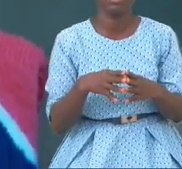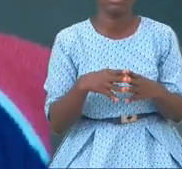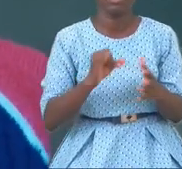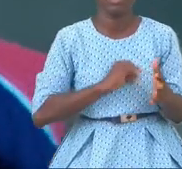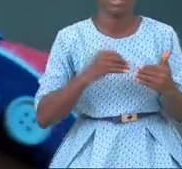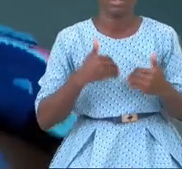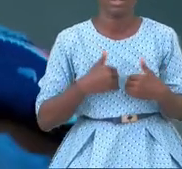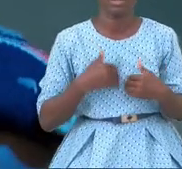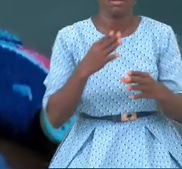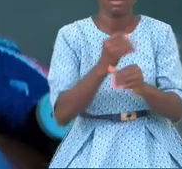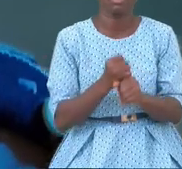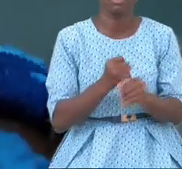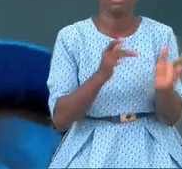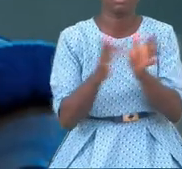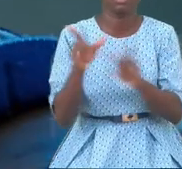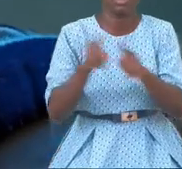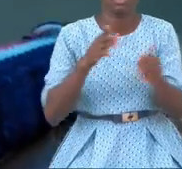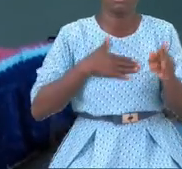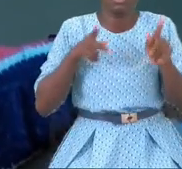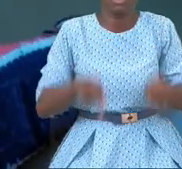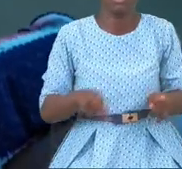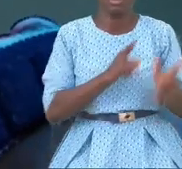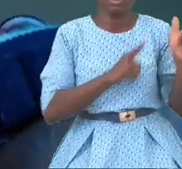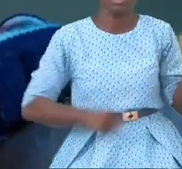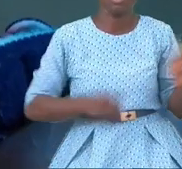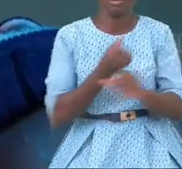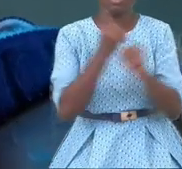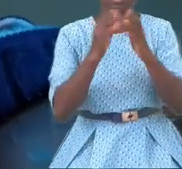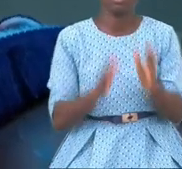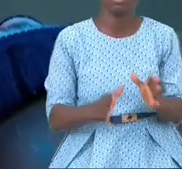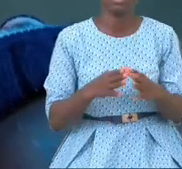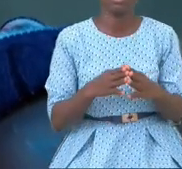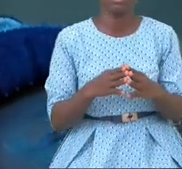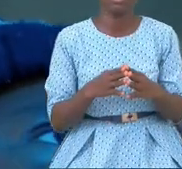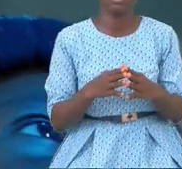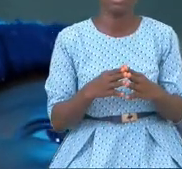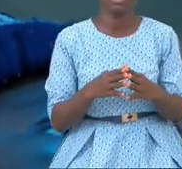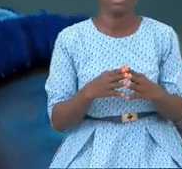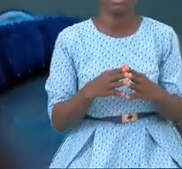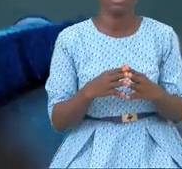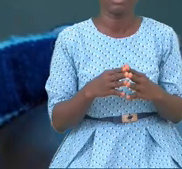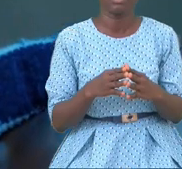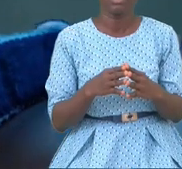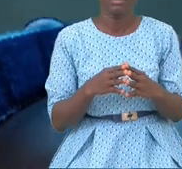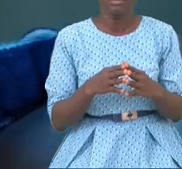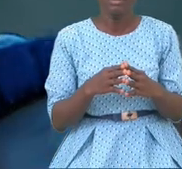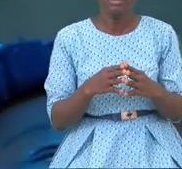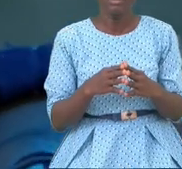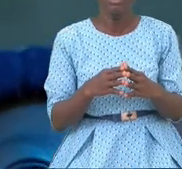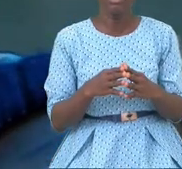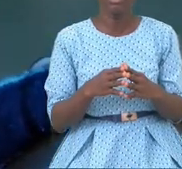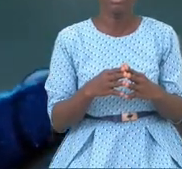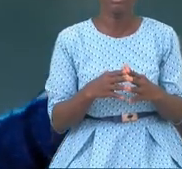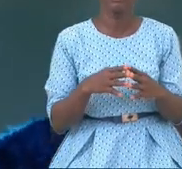for that. And the second one, I was diagnosed with, I have a pregnancy, so I went for a hospital for a test. They say I have a